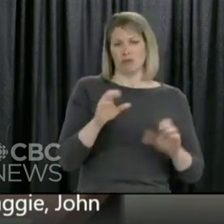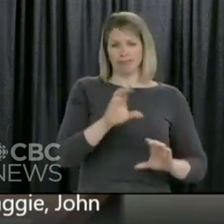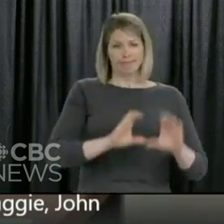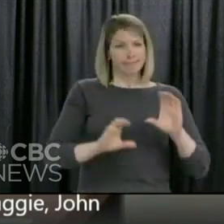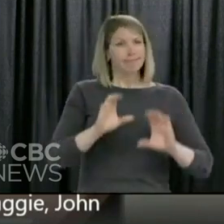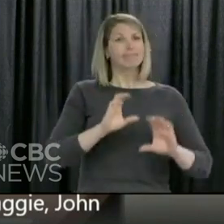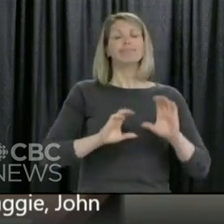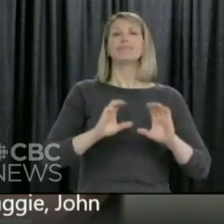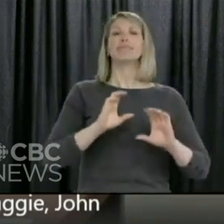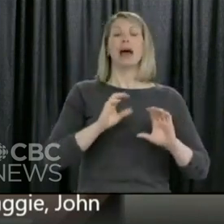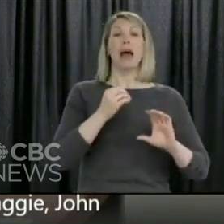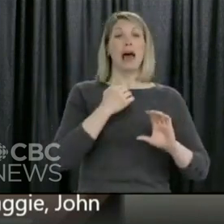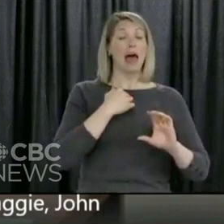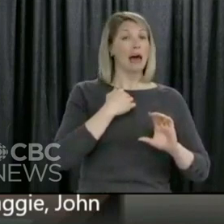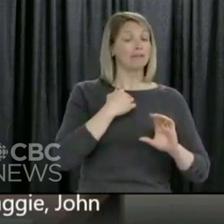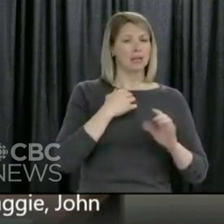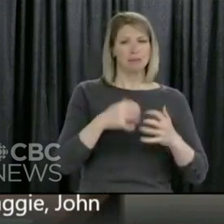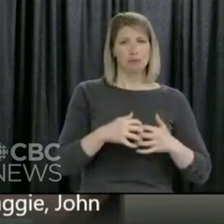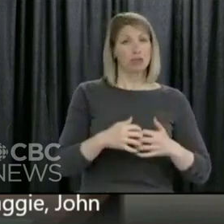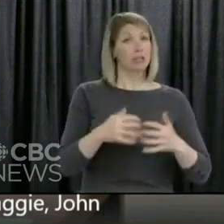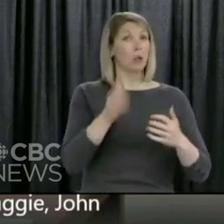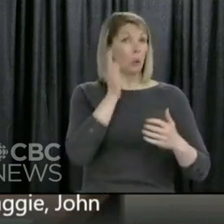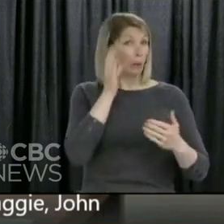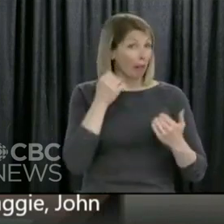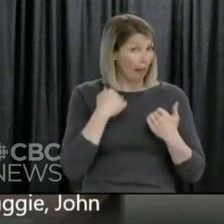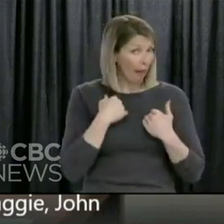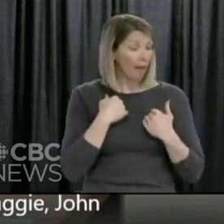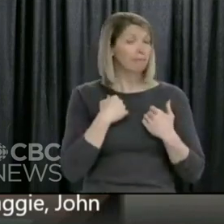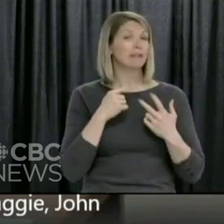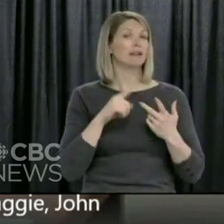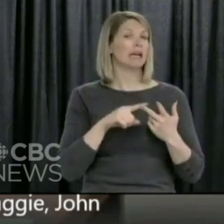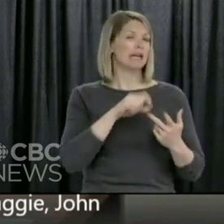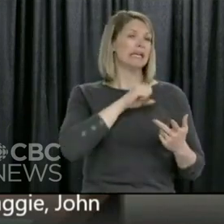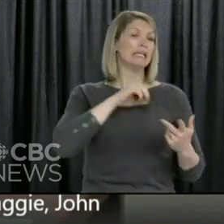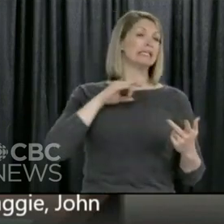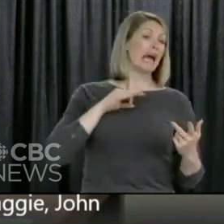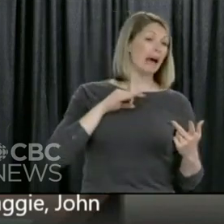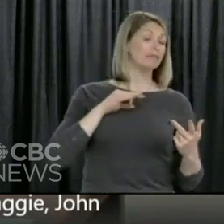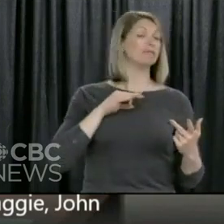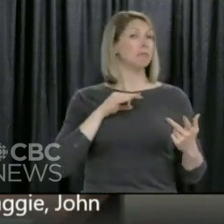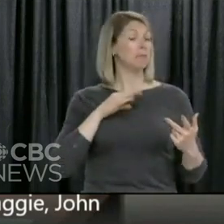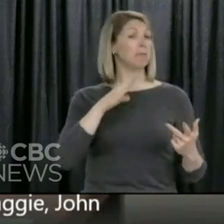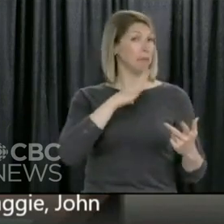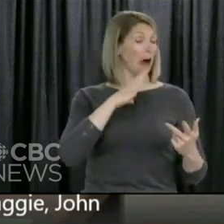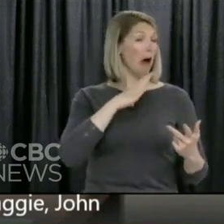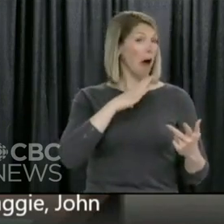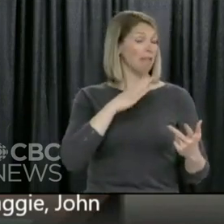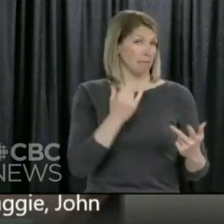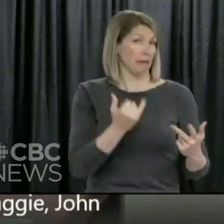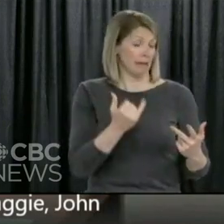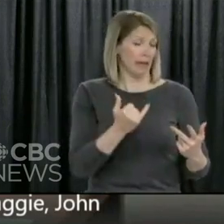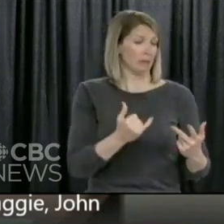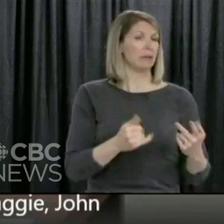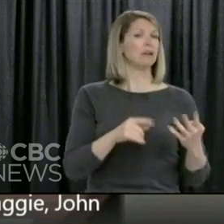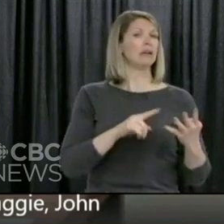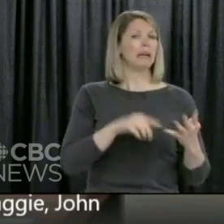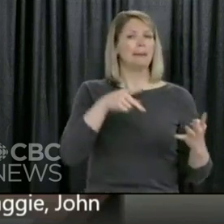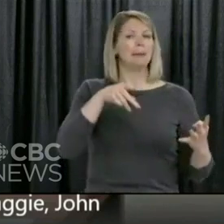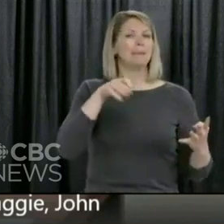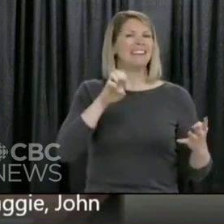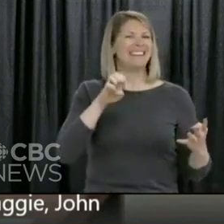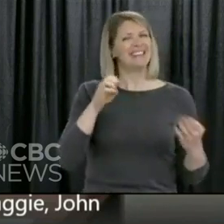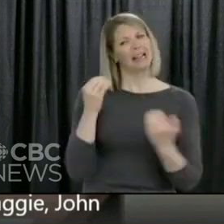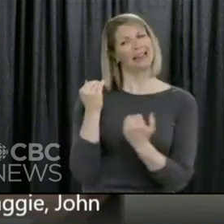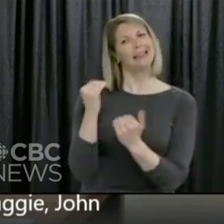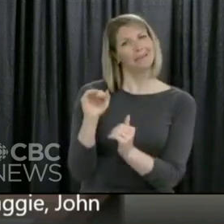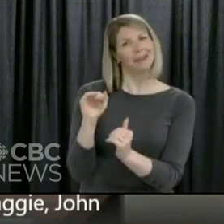collect specimens and the dependence of that on PPE. We have followed, on the advice of Dr. Fitzgerald, the